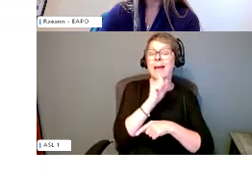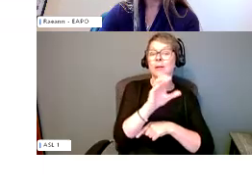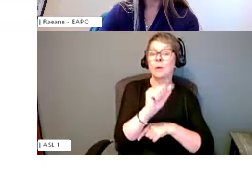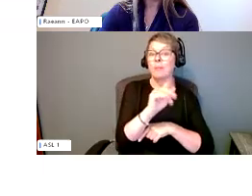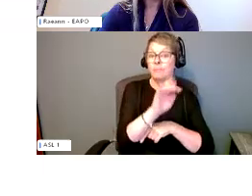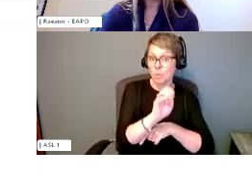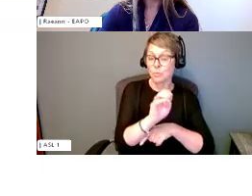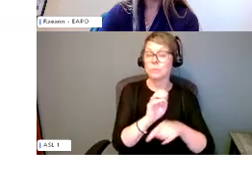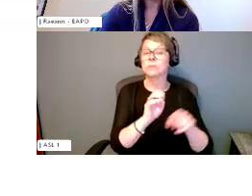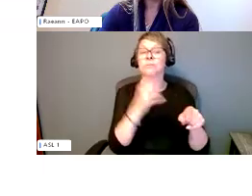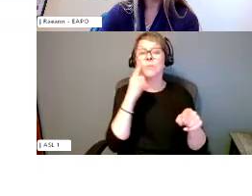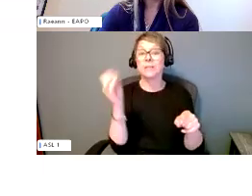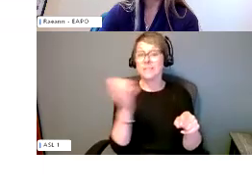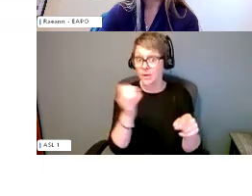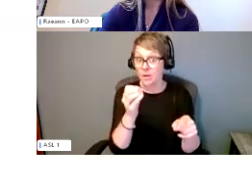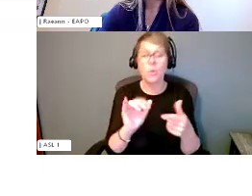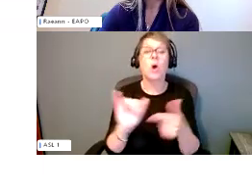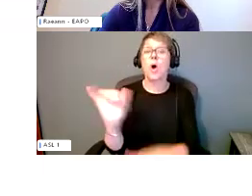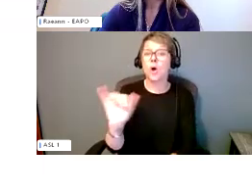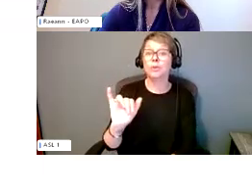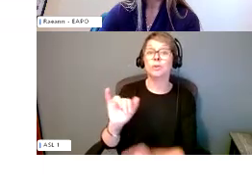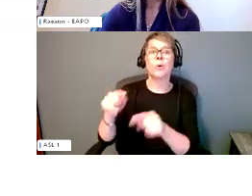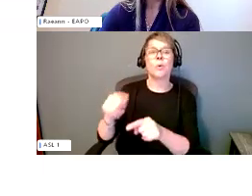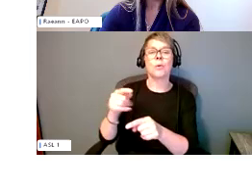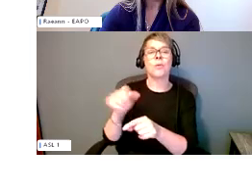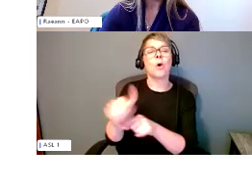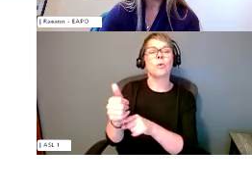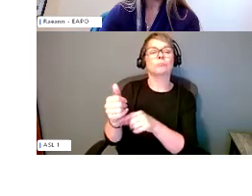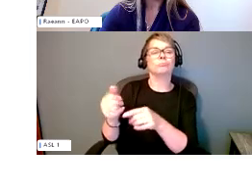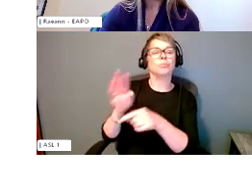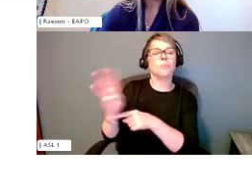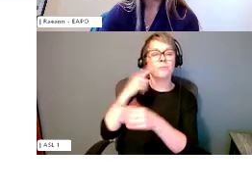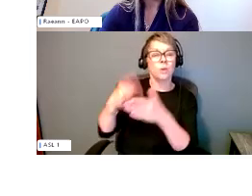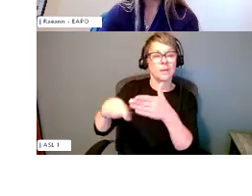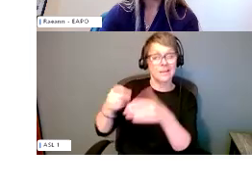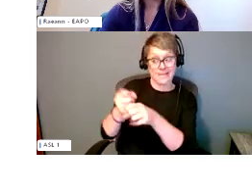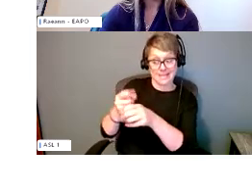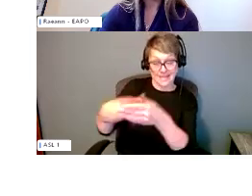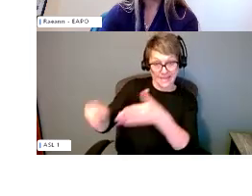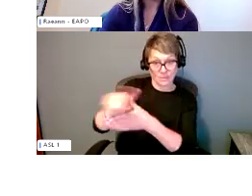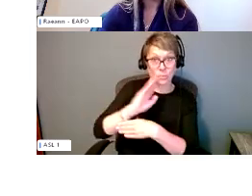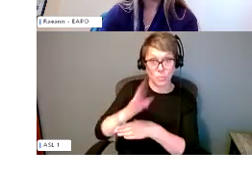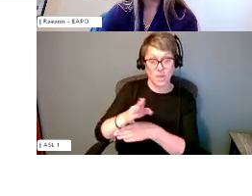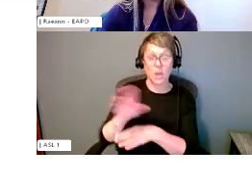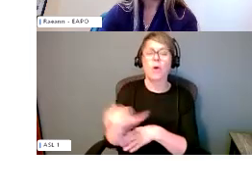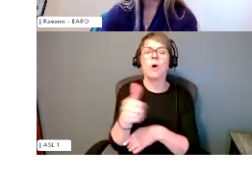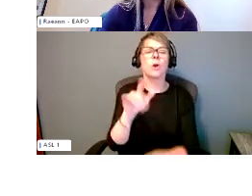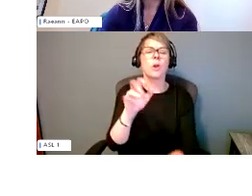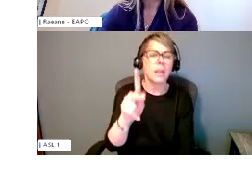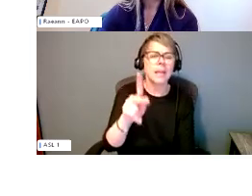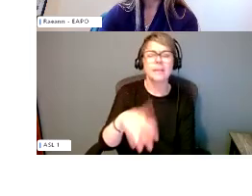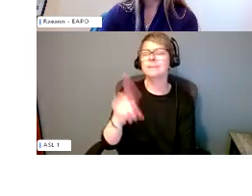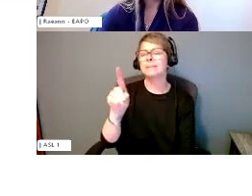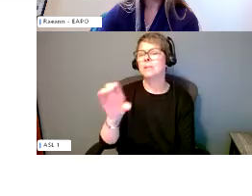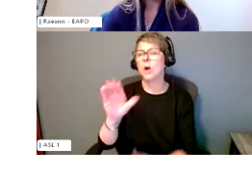Canadian Network for the Prevention of Elder Abuse next week, along with any of the links or documents that are also shared in the chat box